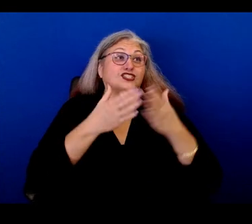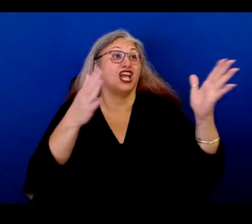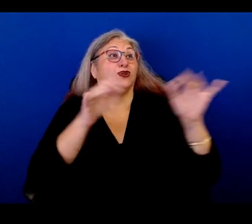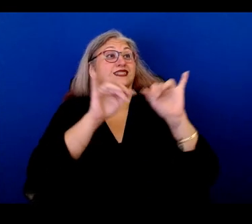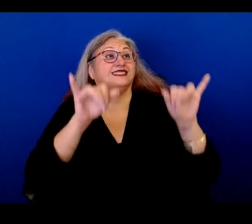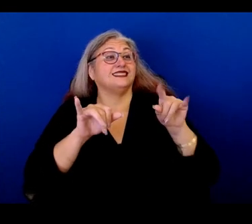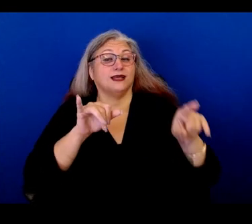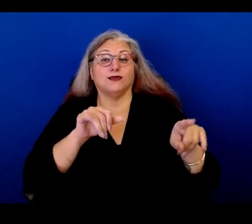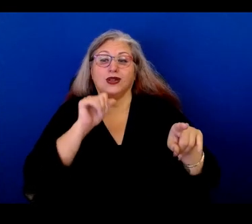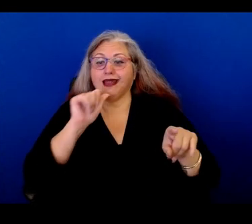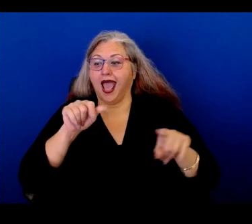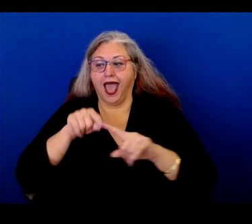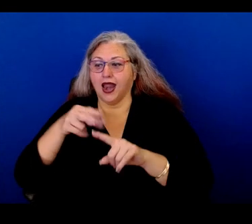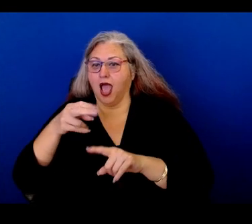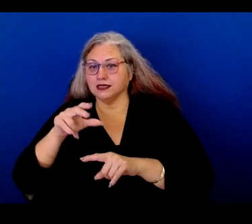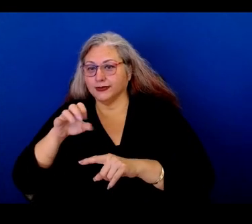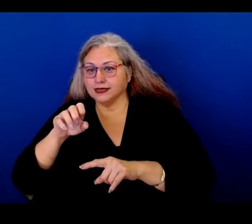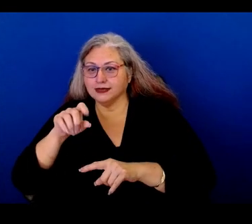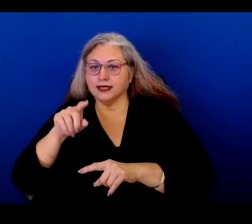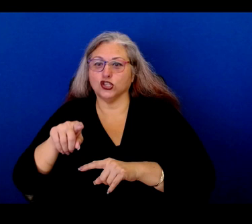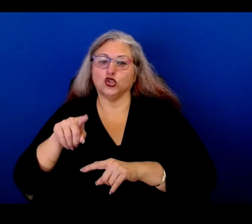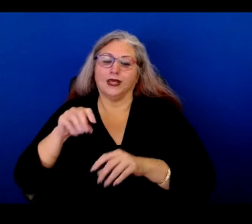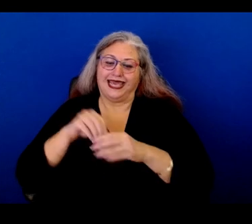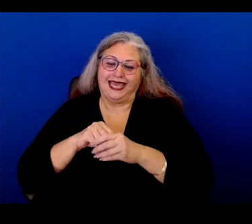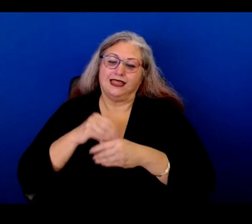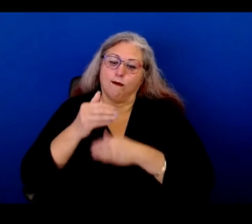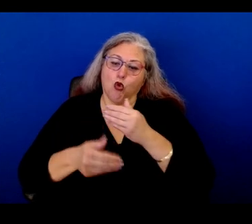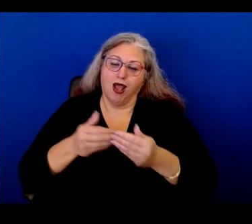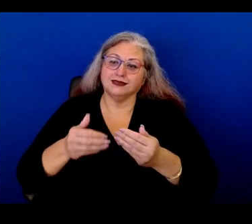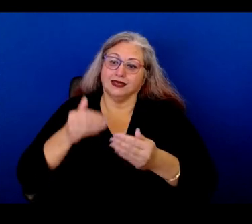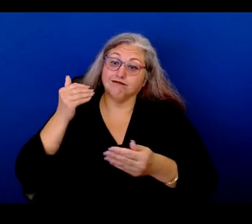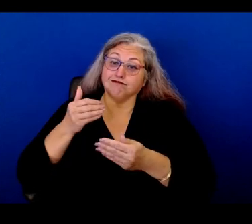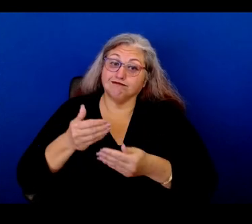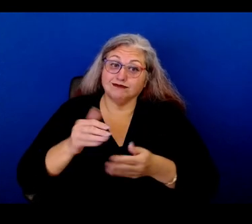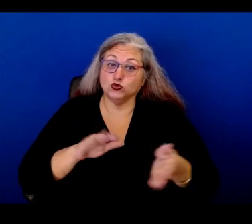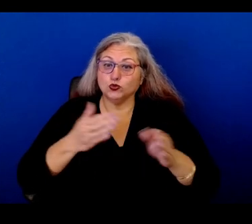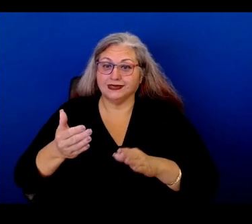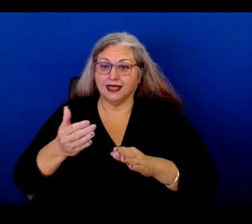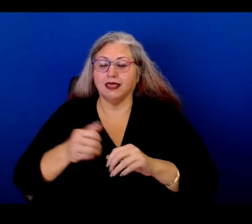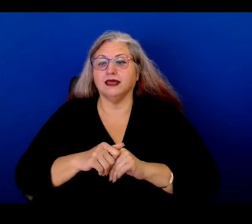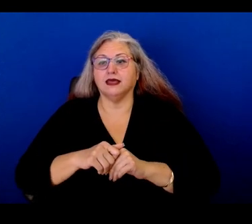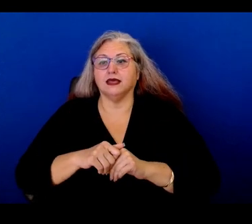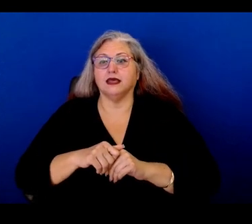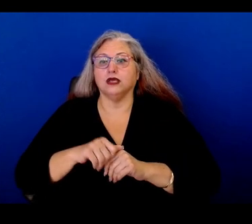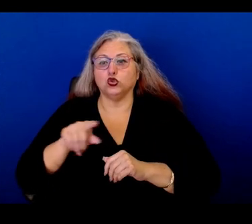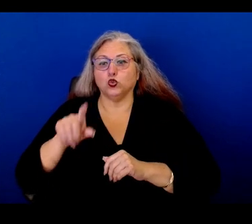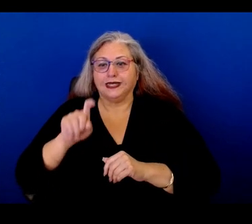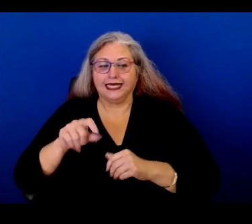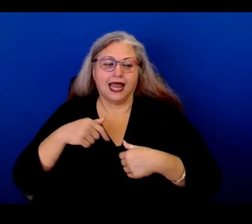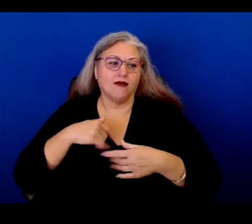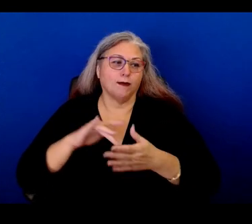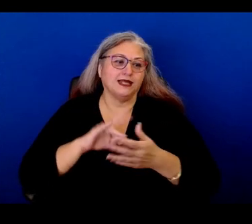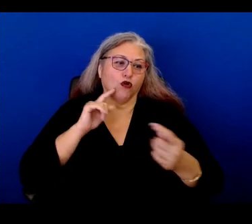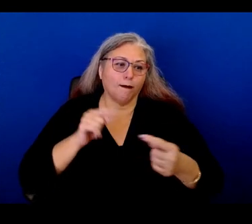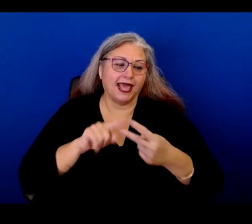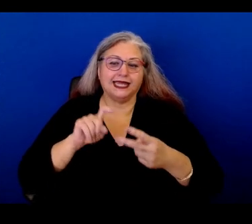system and not hospice, and you're in a dying process, closer to that process, and you need your pain medicines, and you